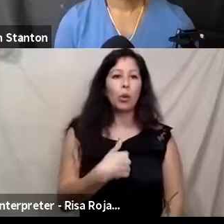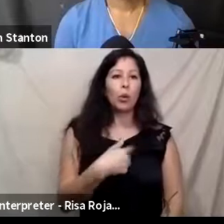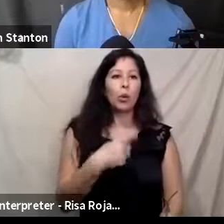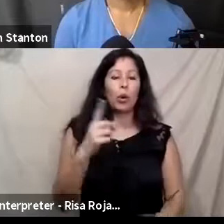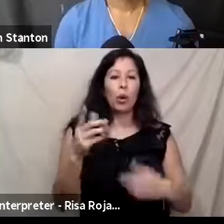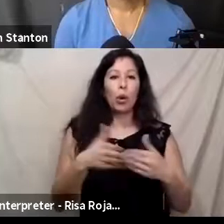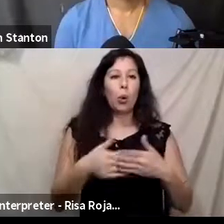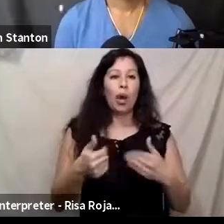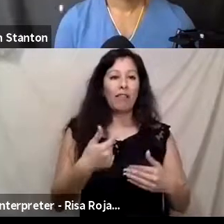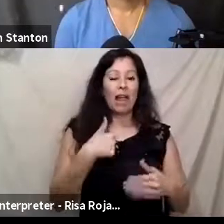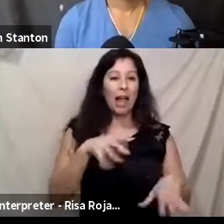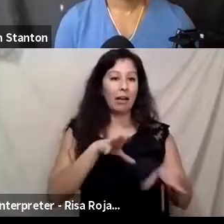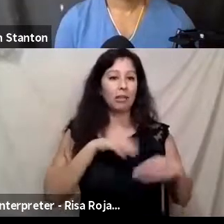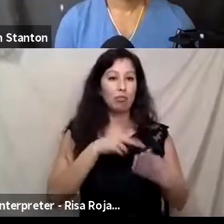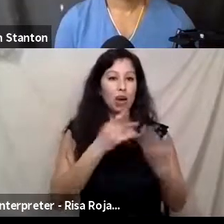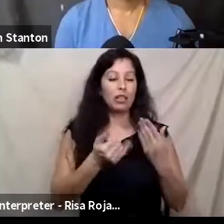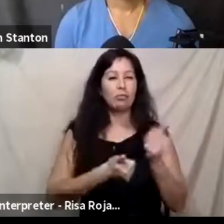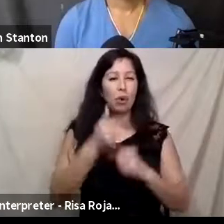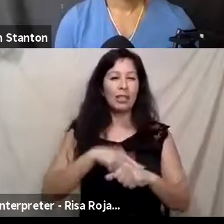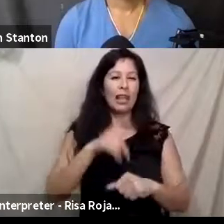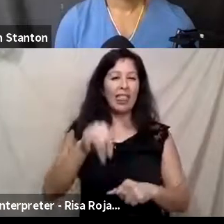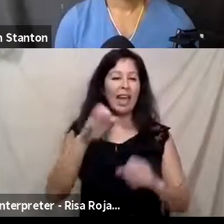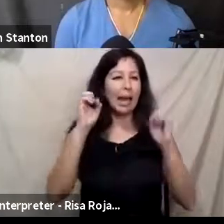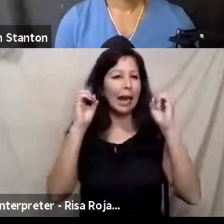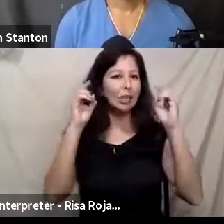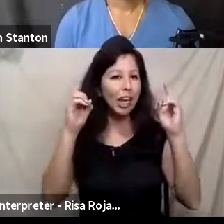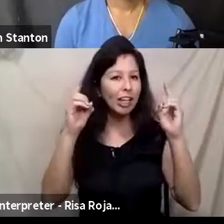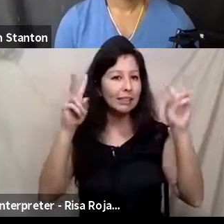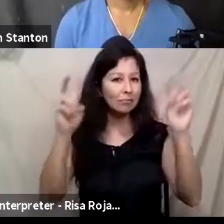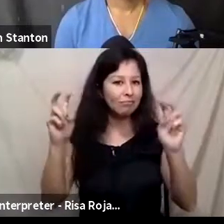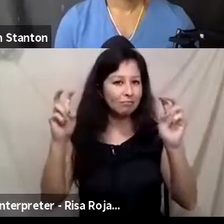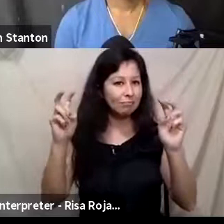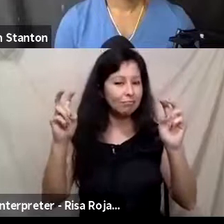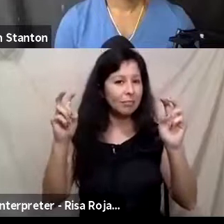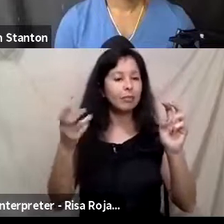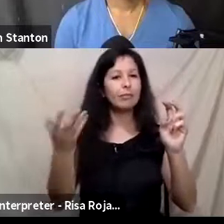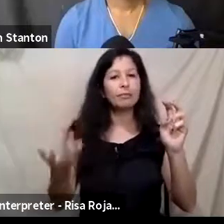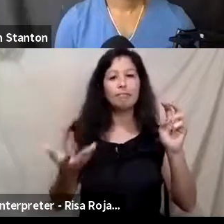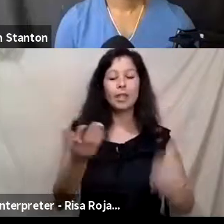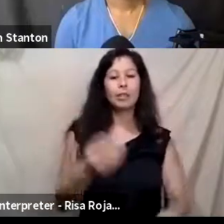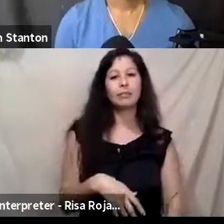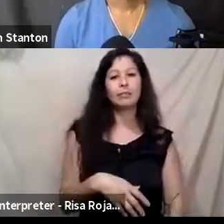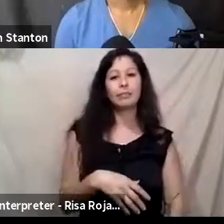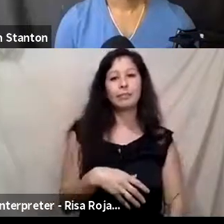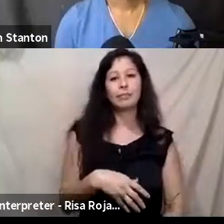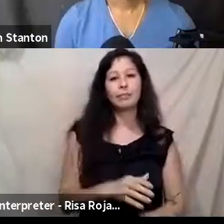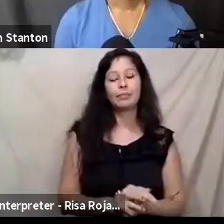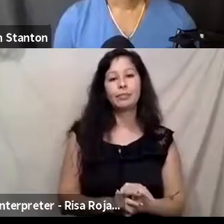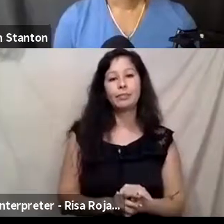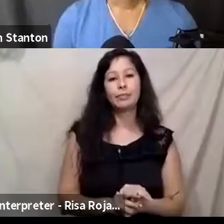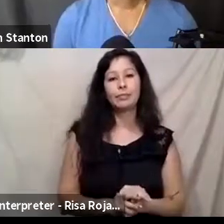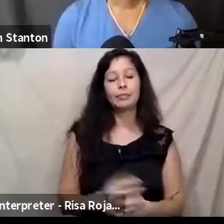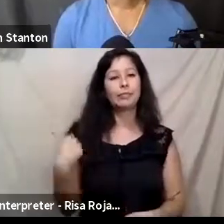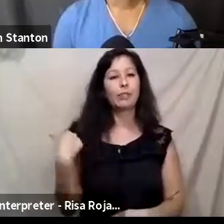Whenever I take on a project, oftentimes it's that educational issue of, you know,